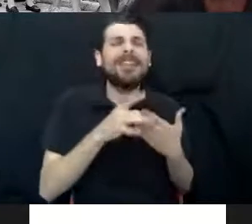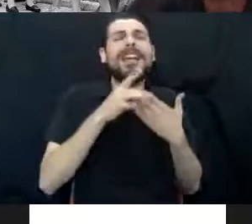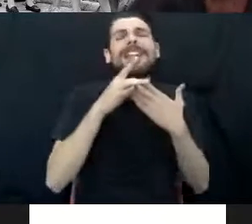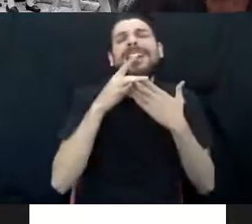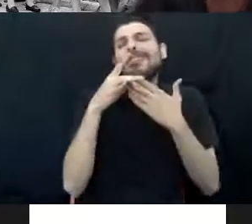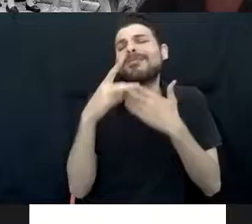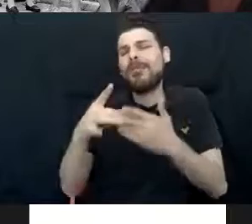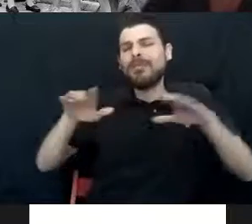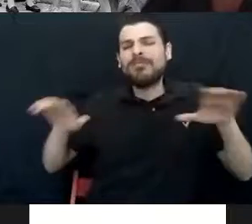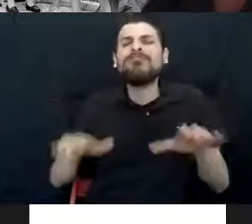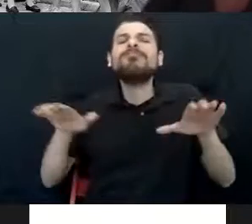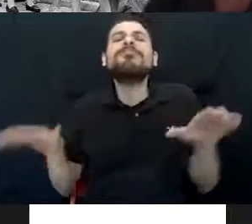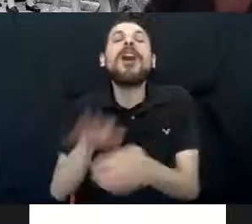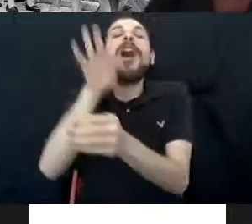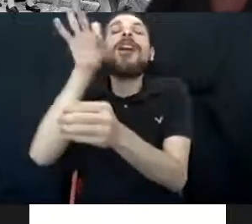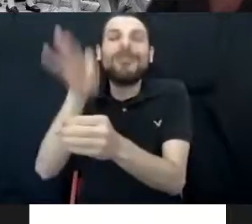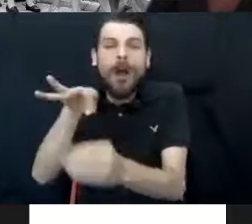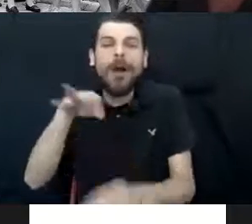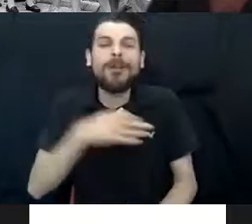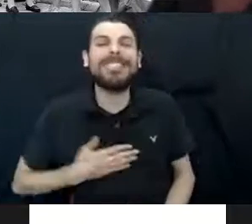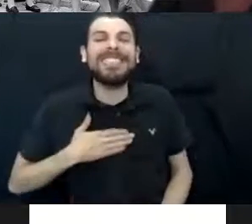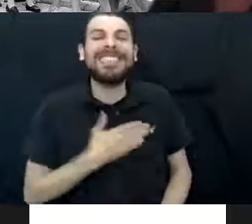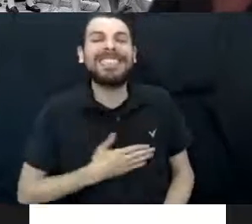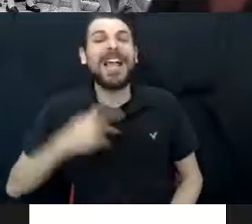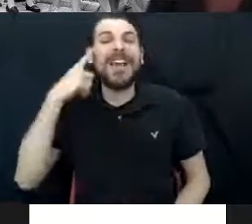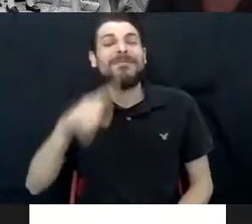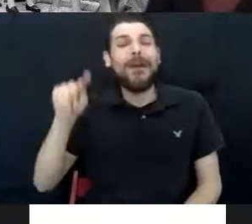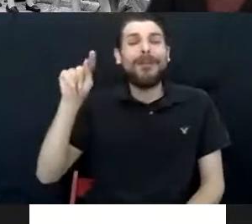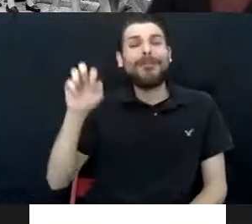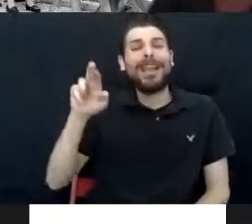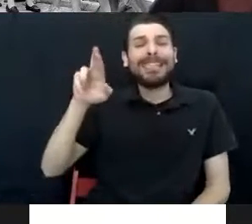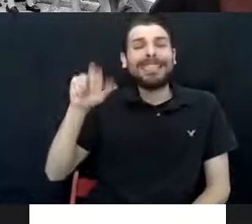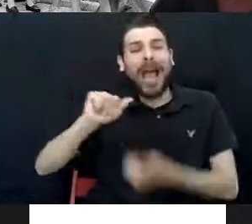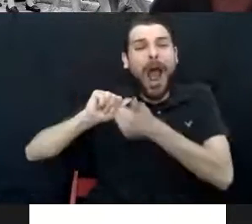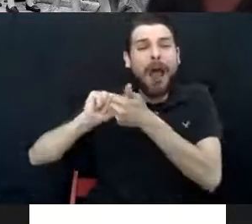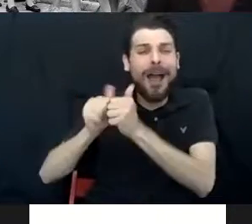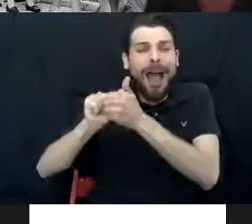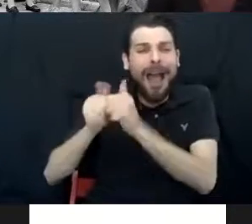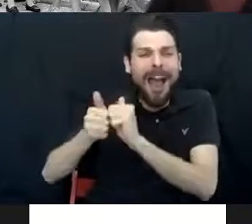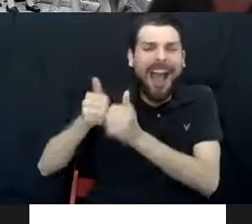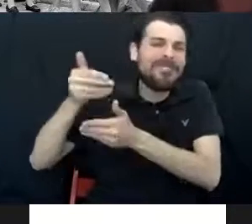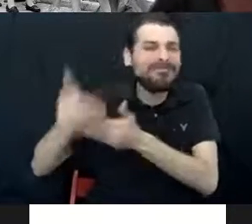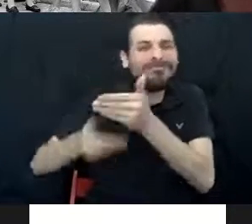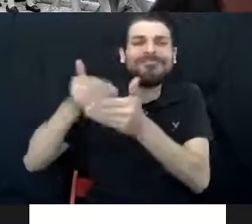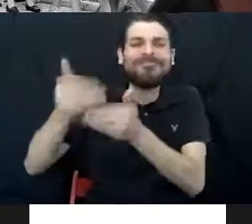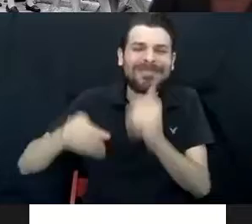God our vote, yes, while Teresa runs this race. Oh,